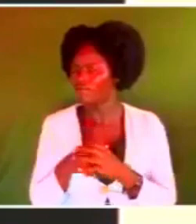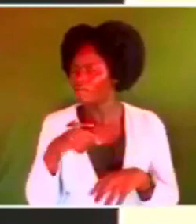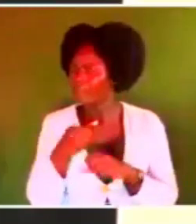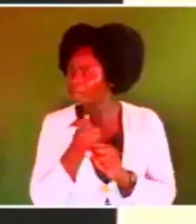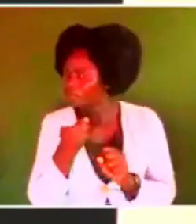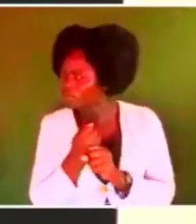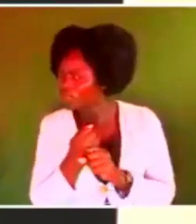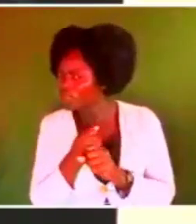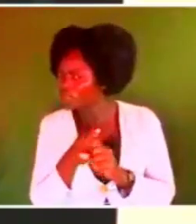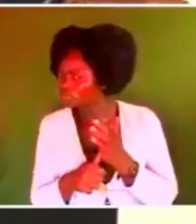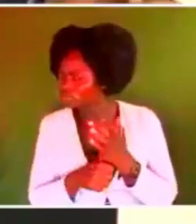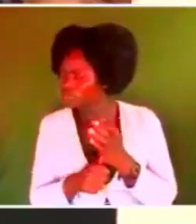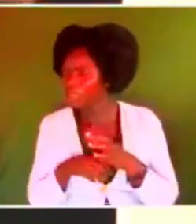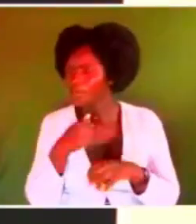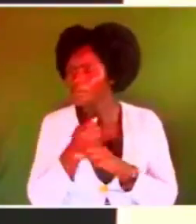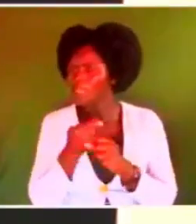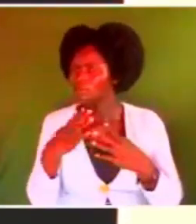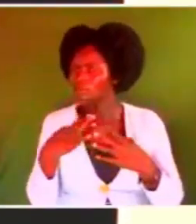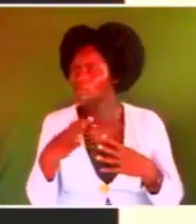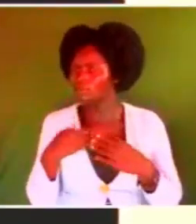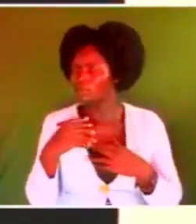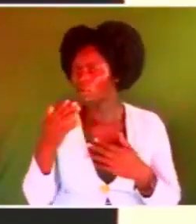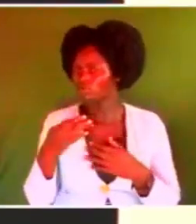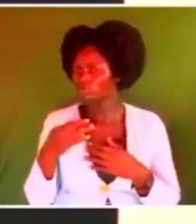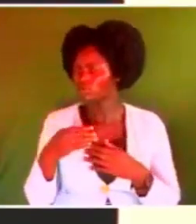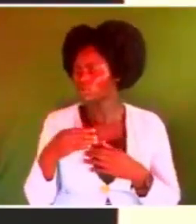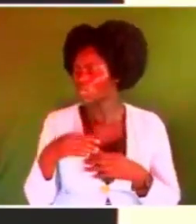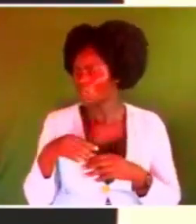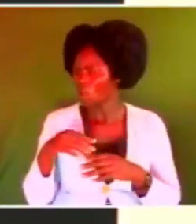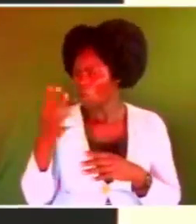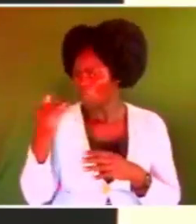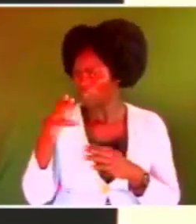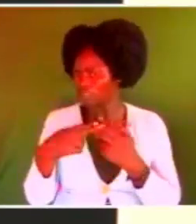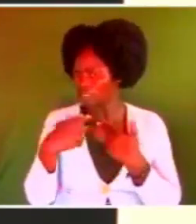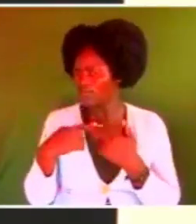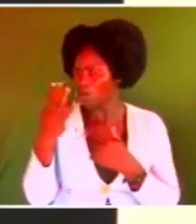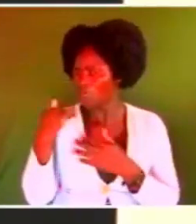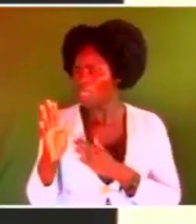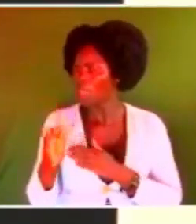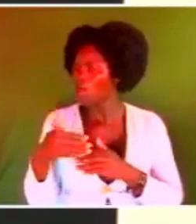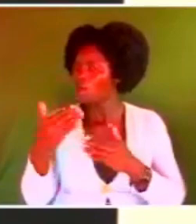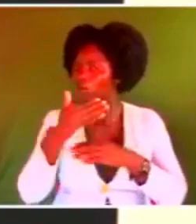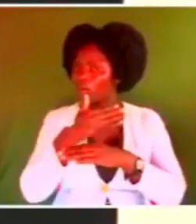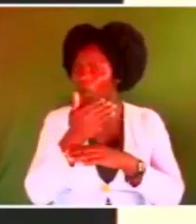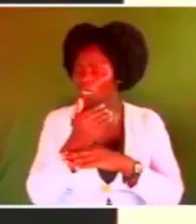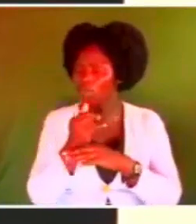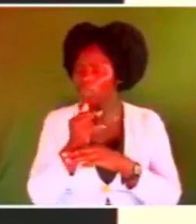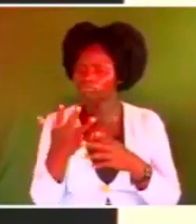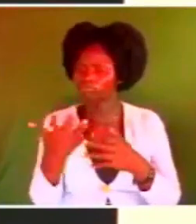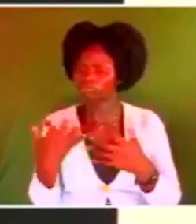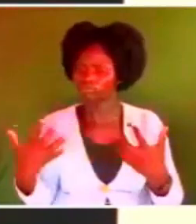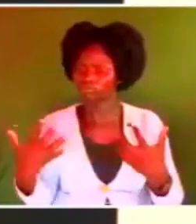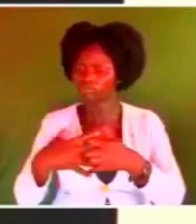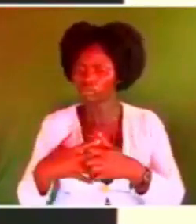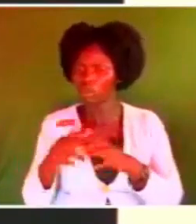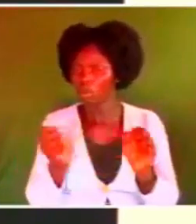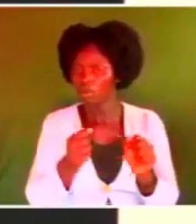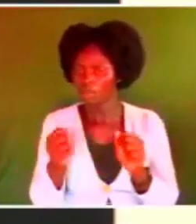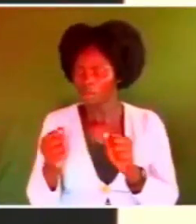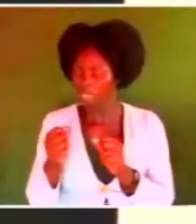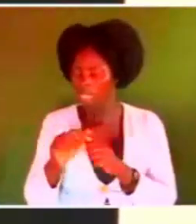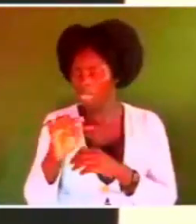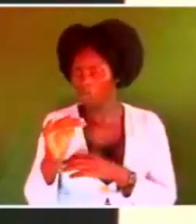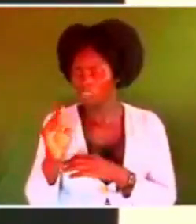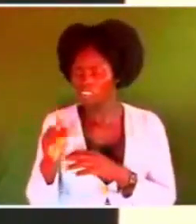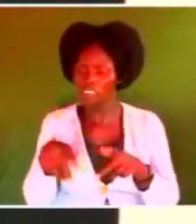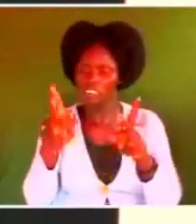together, because the border town of Sondu is the intersection for Homa Bay County, where we are today,